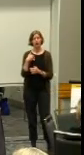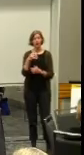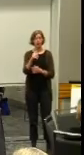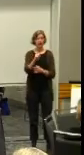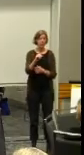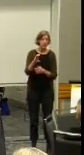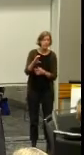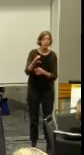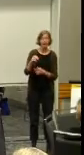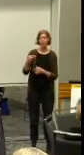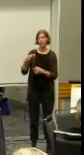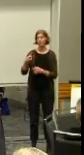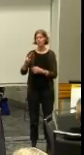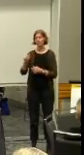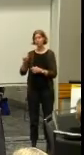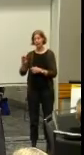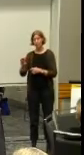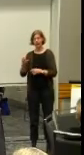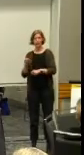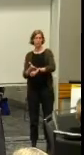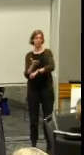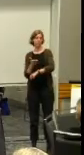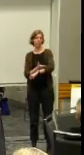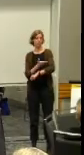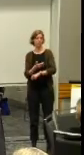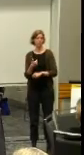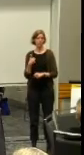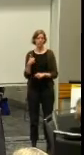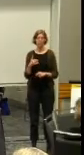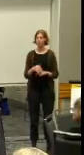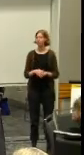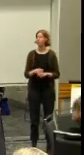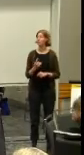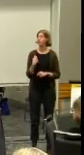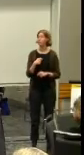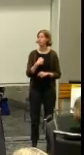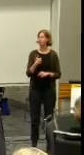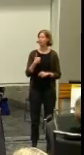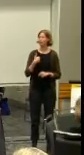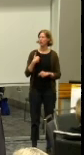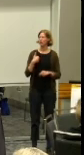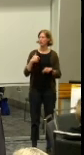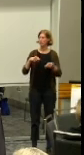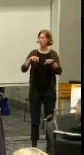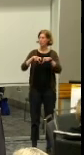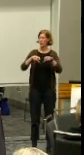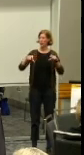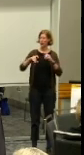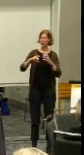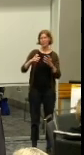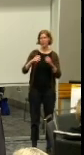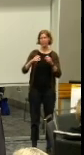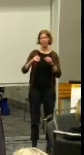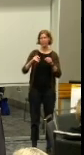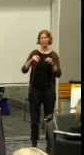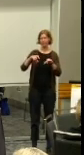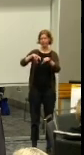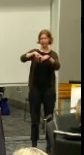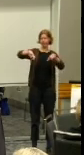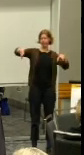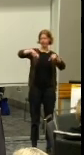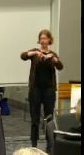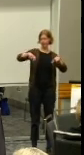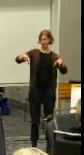HVAC upgrades. One of the reasons why we ended up with these like kind of long studio layouts is that we really wanted each space to feel